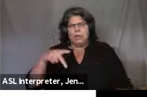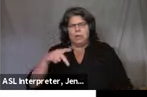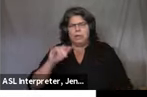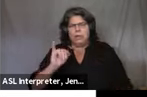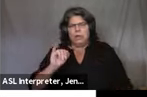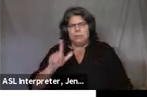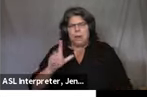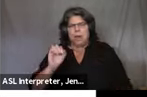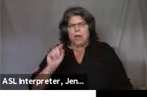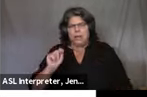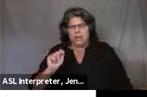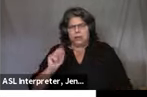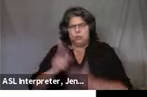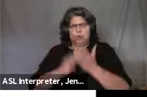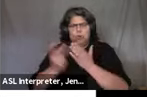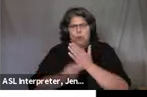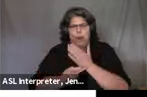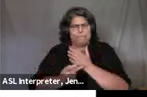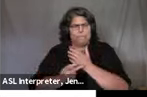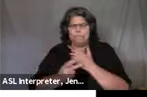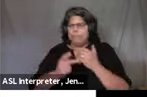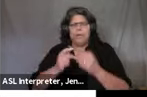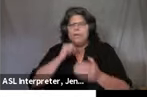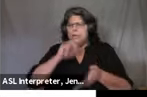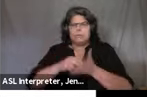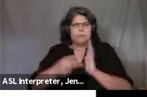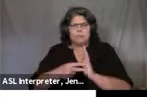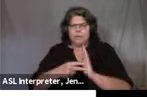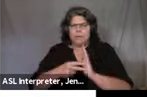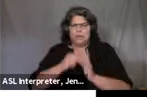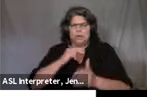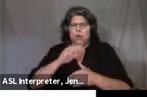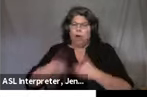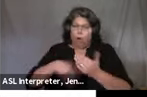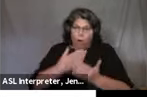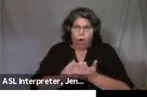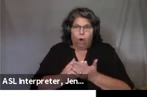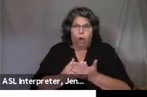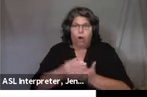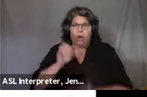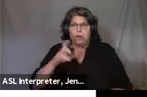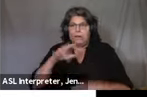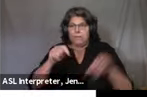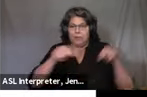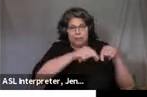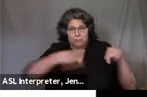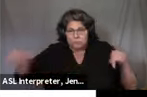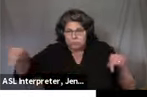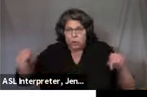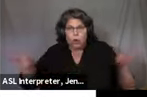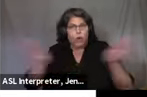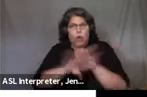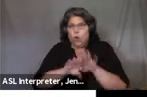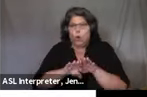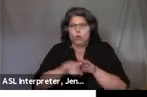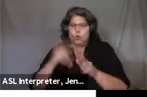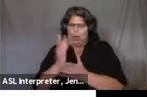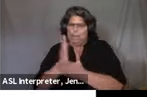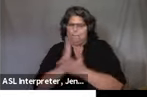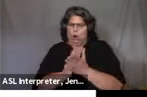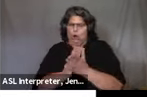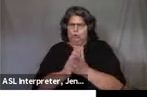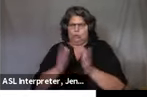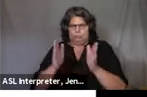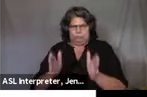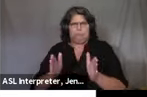program. Basically, it doesn't close the entire length of Elliott, it closed a portion of it. I